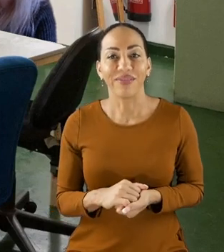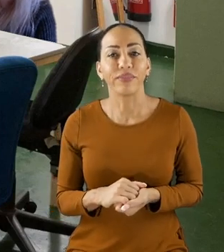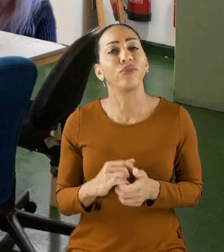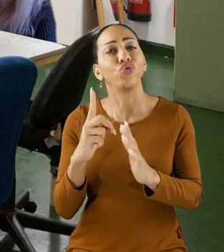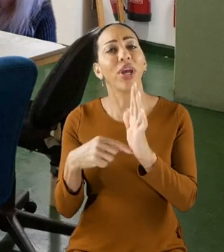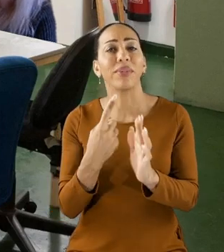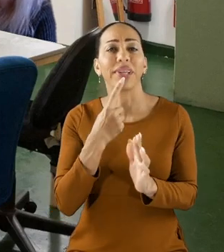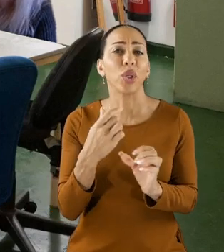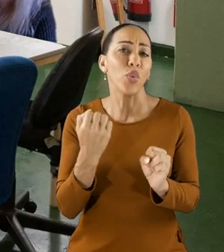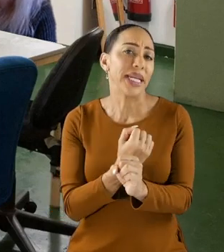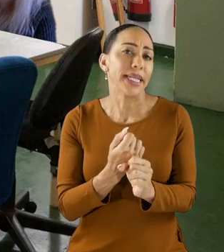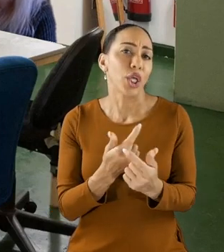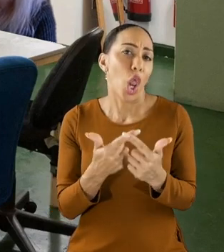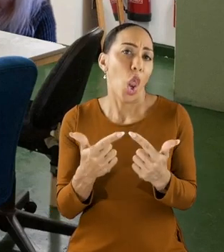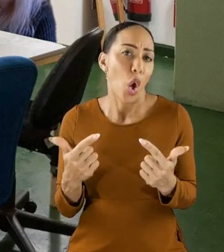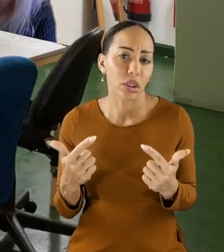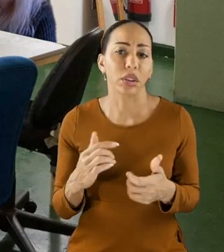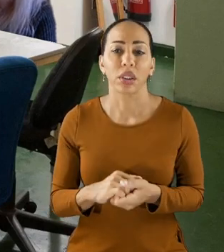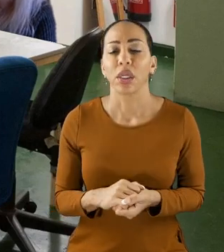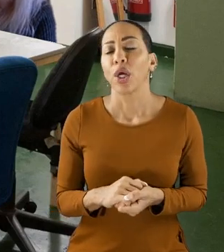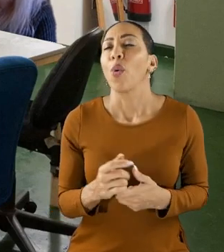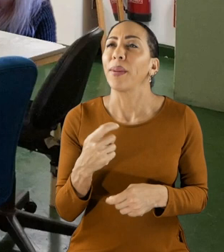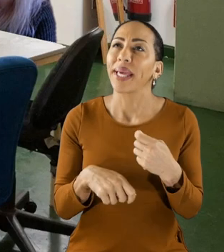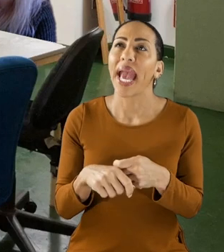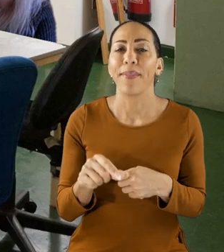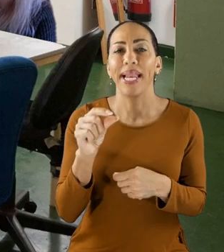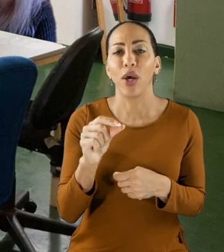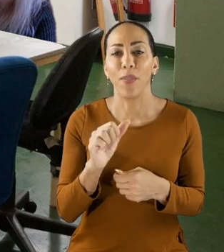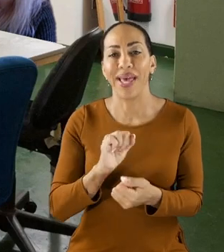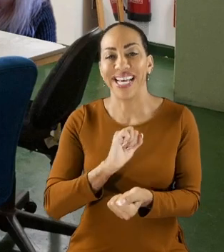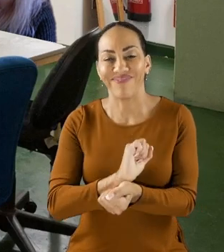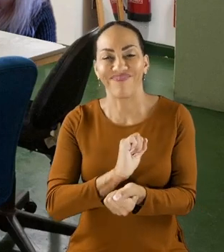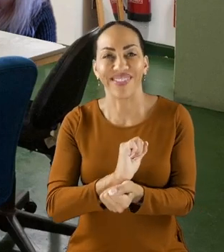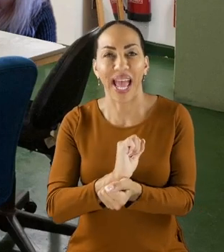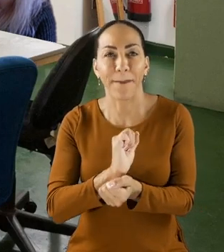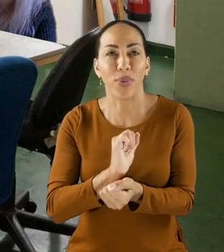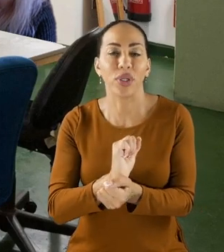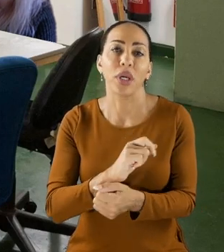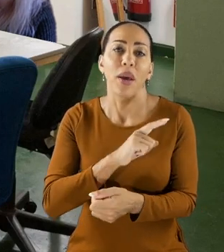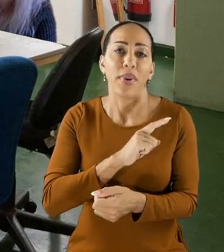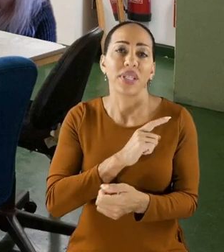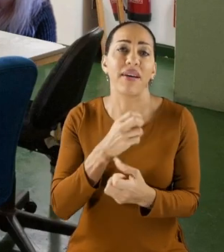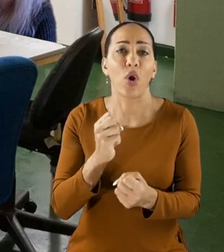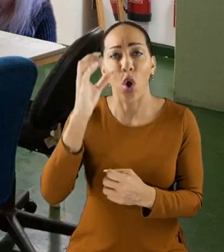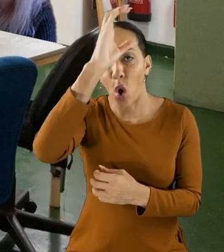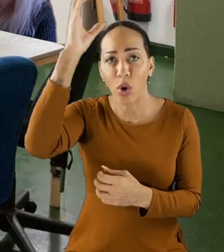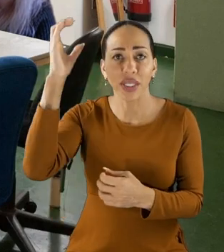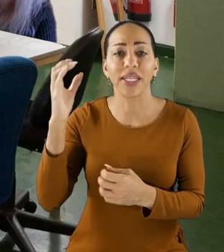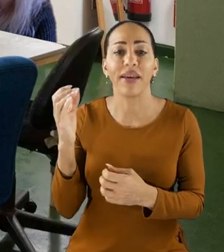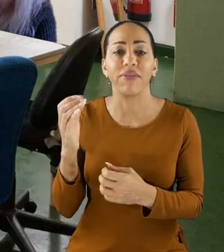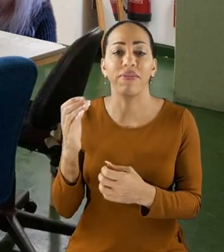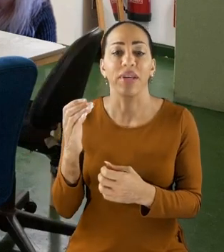We did quite a bit of that. We were hampered by the fact that I've got cognitive impairments that